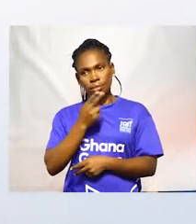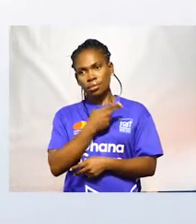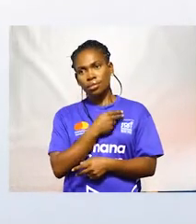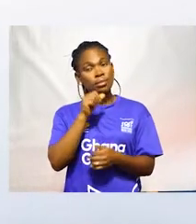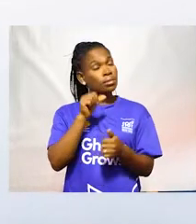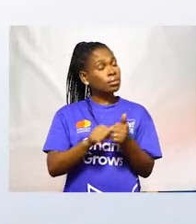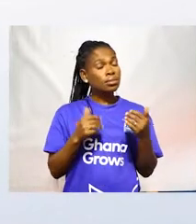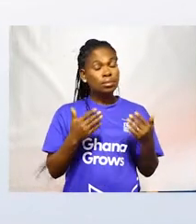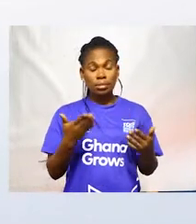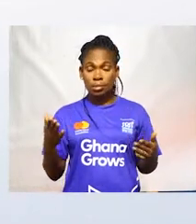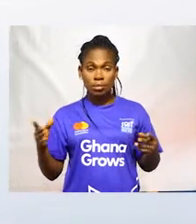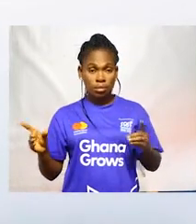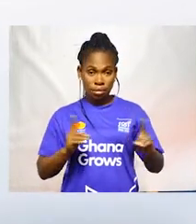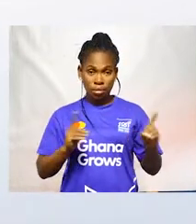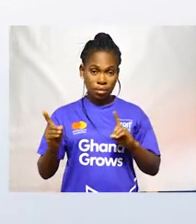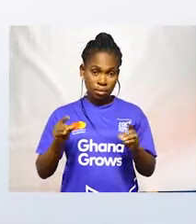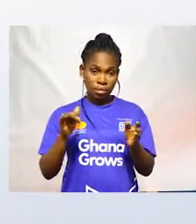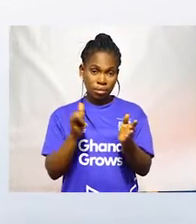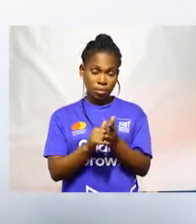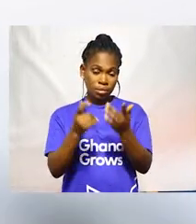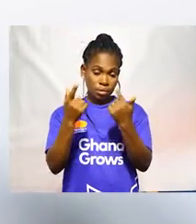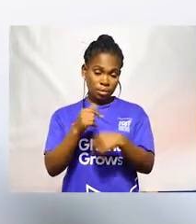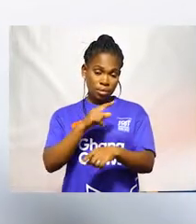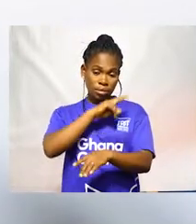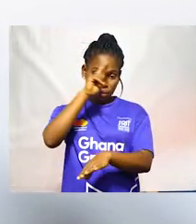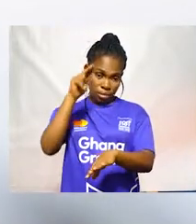you're doing that comes to you naturally,